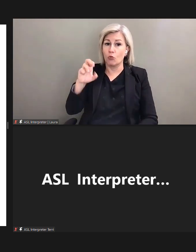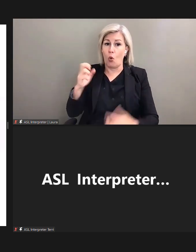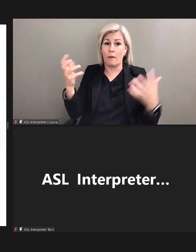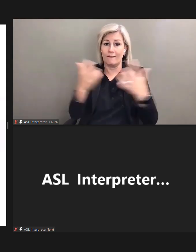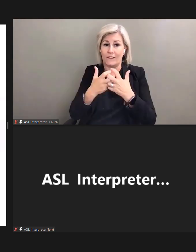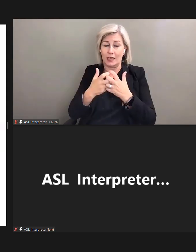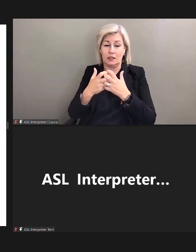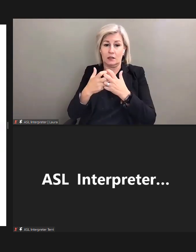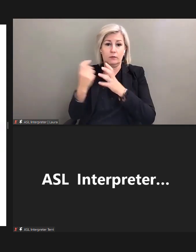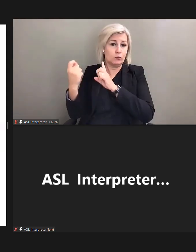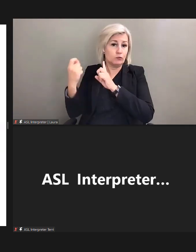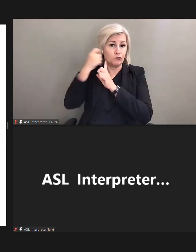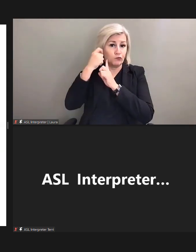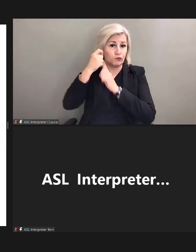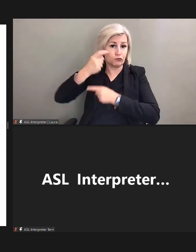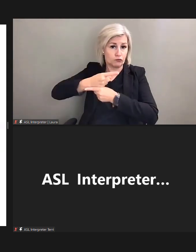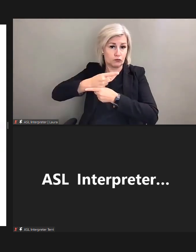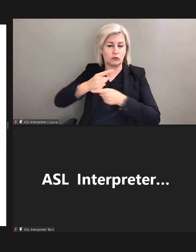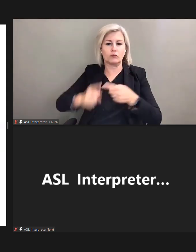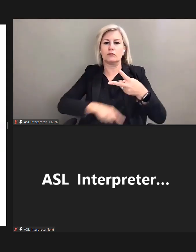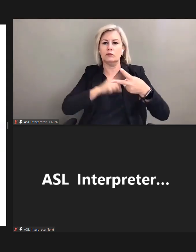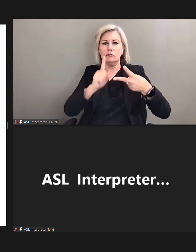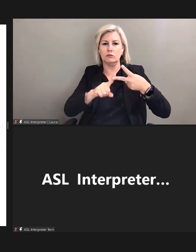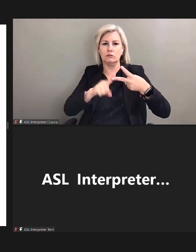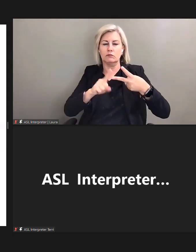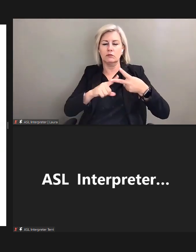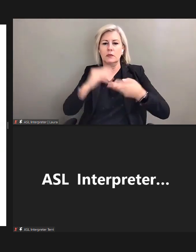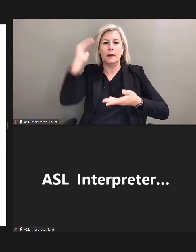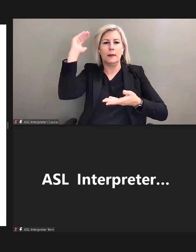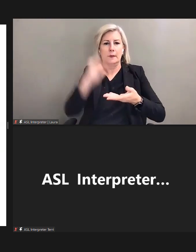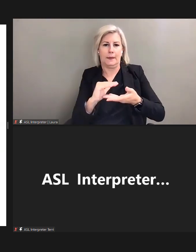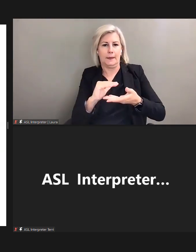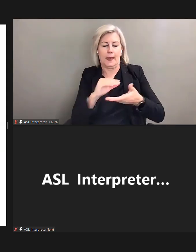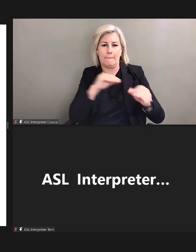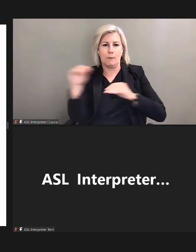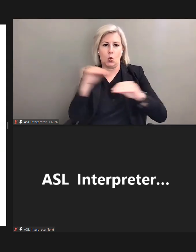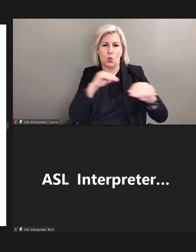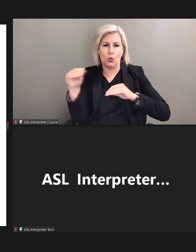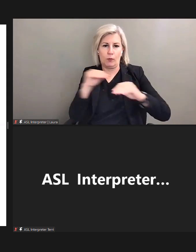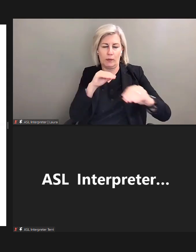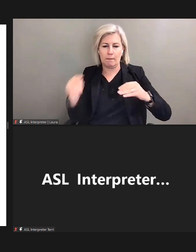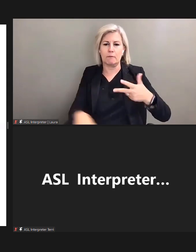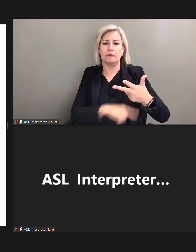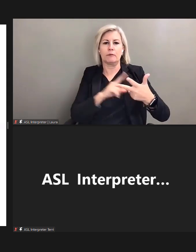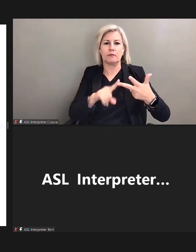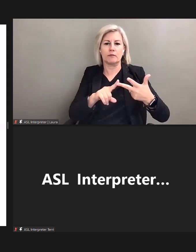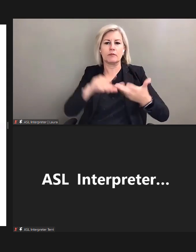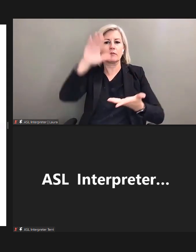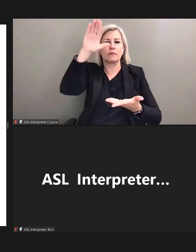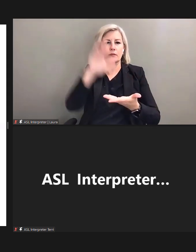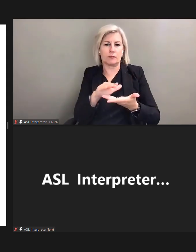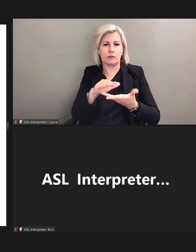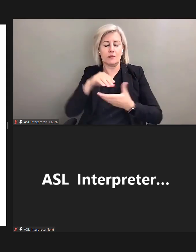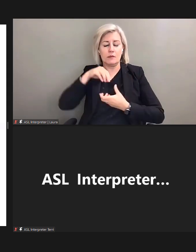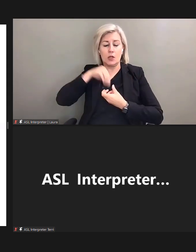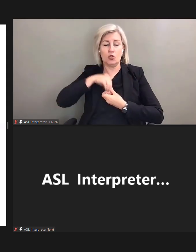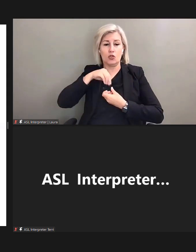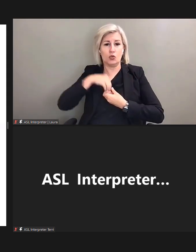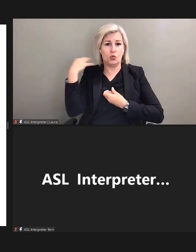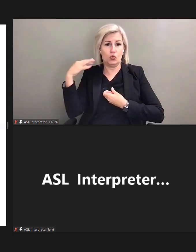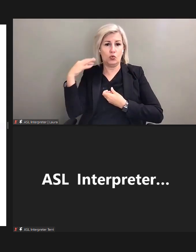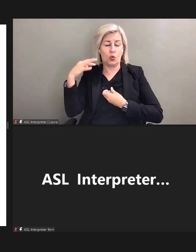fit. Second, we want to minimize movement. And then we want to minimize internal